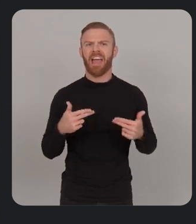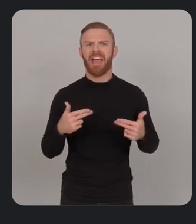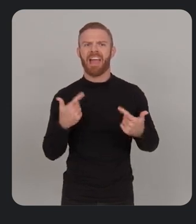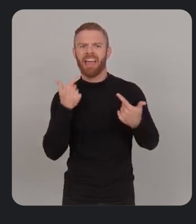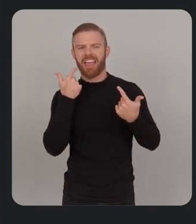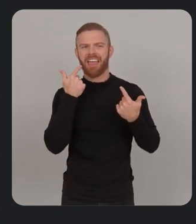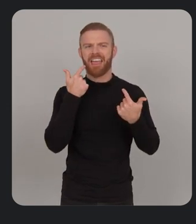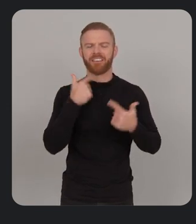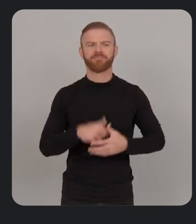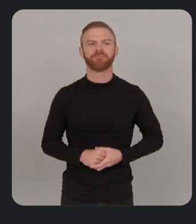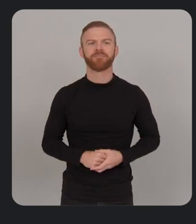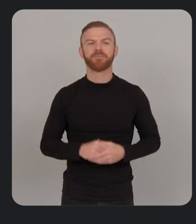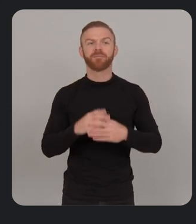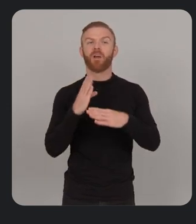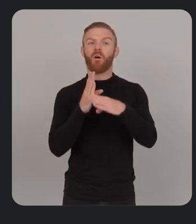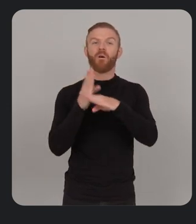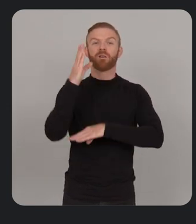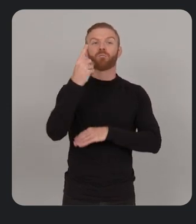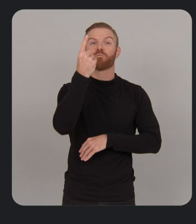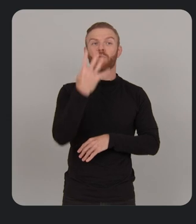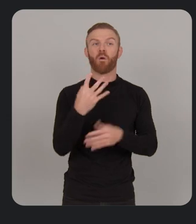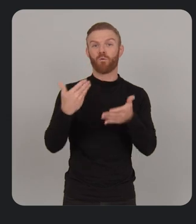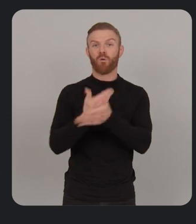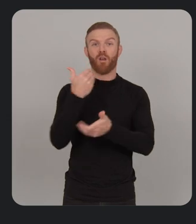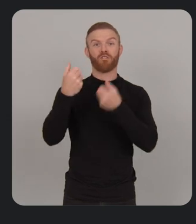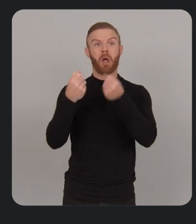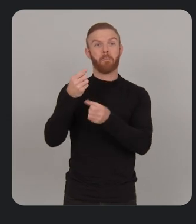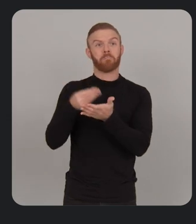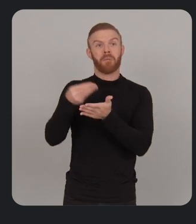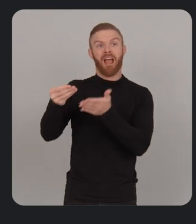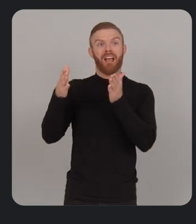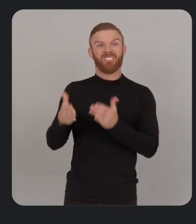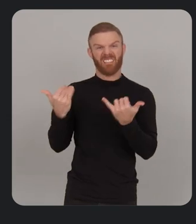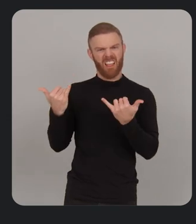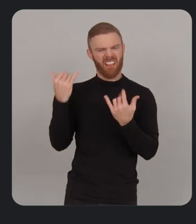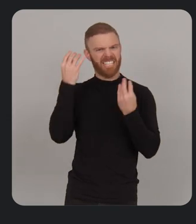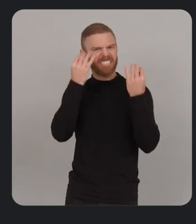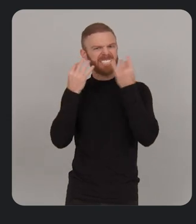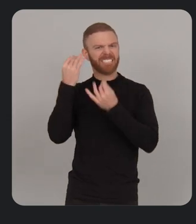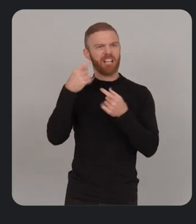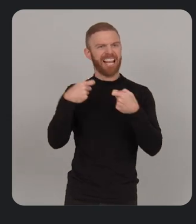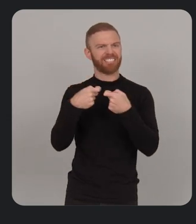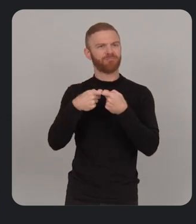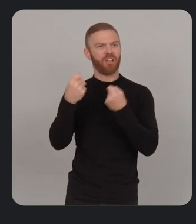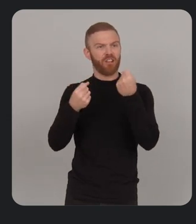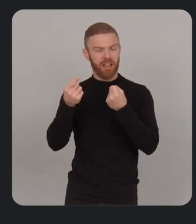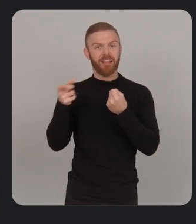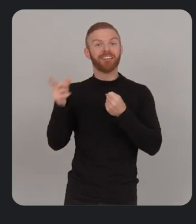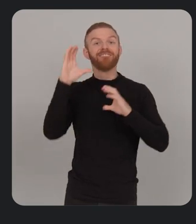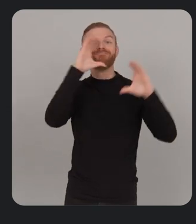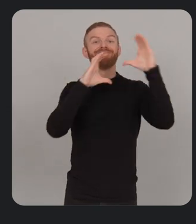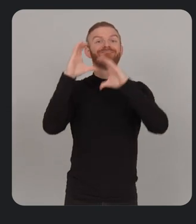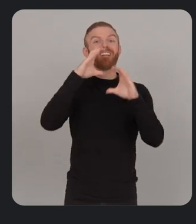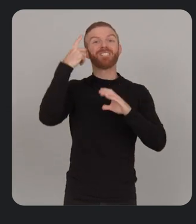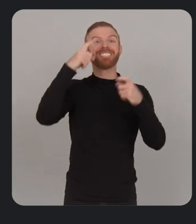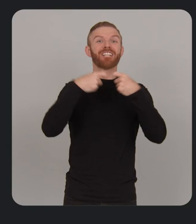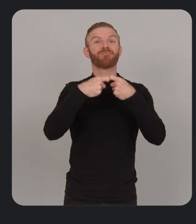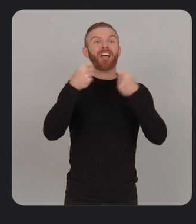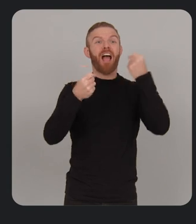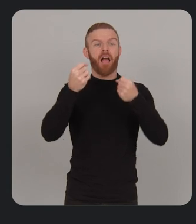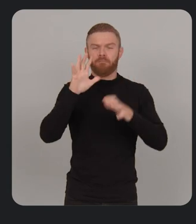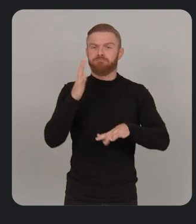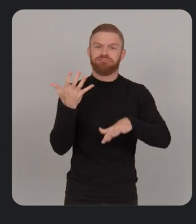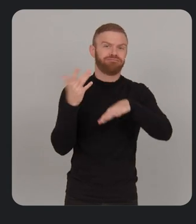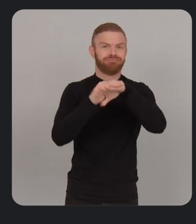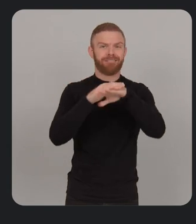over a quarter of new car buyers are now considering evs and searches for electric vehicles vehicles are at an all